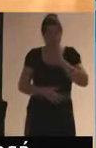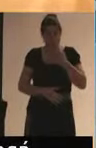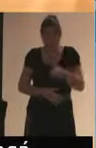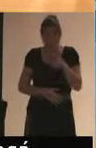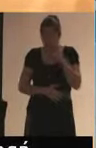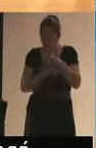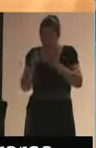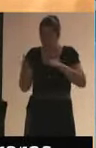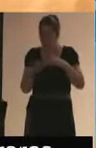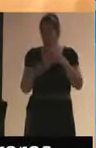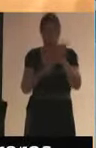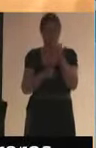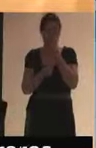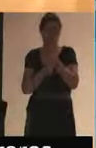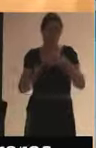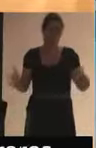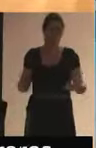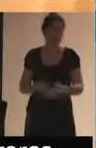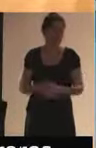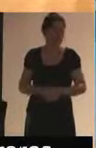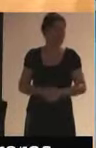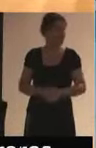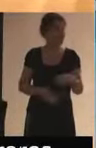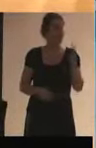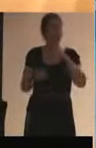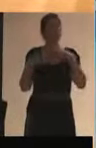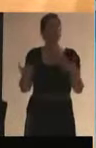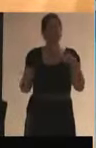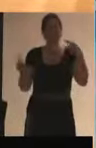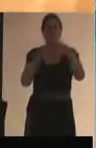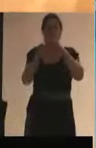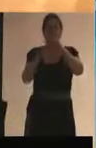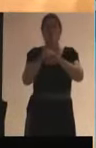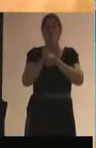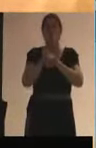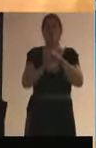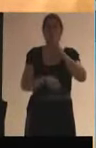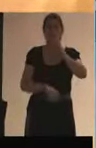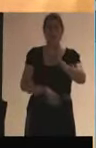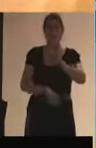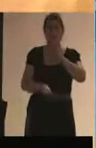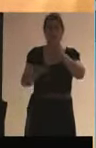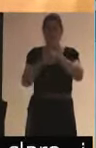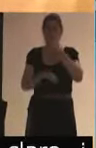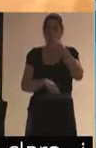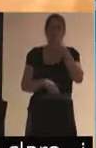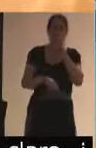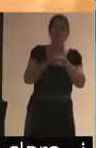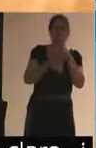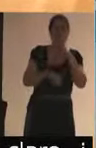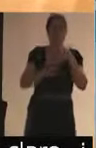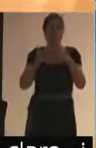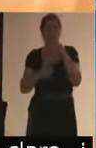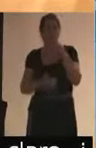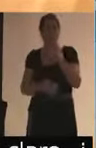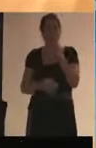they take a different road. And of course, this is big mistakes for the robot. The issue is knowing whether they have attained